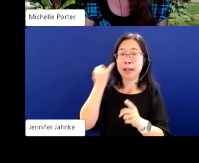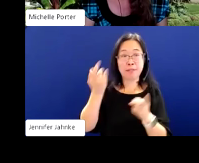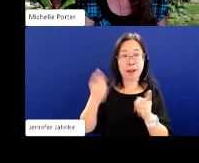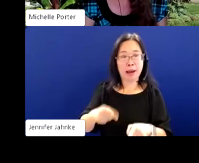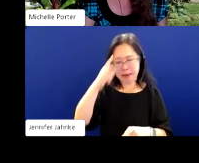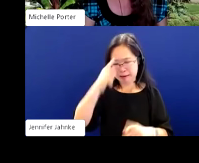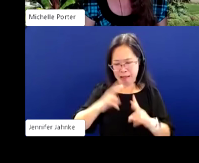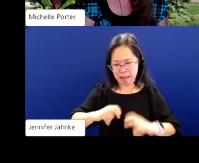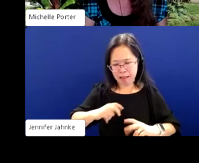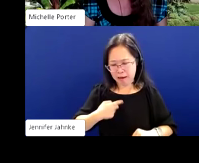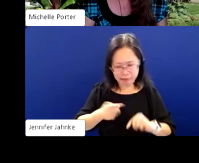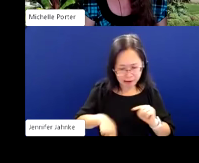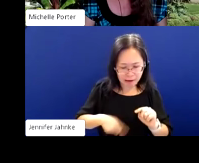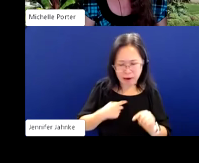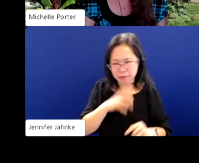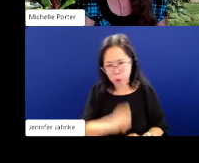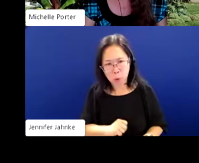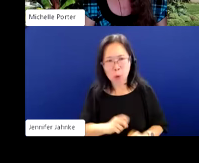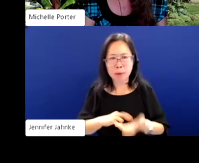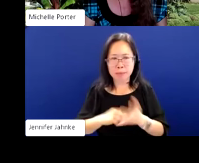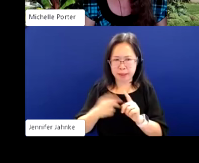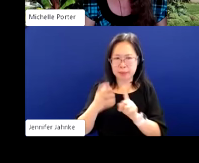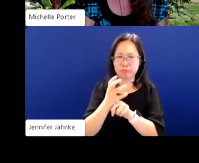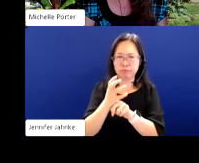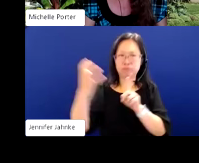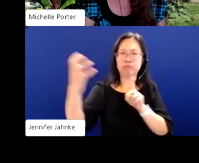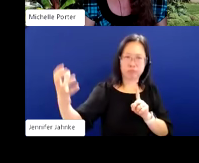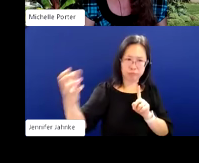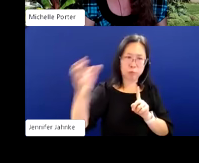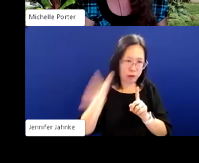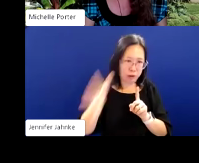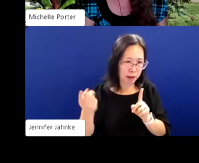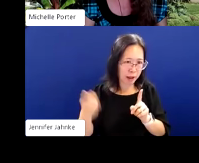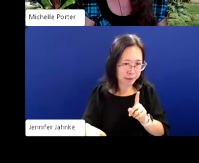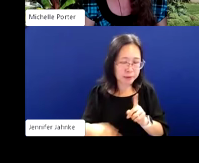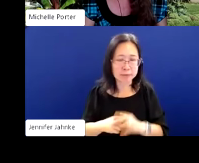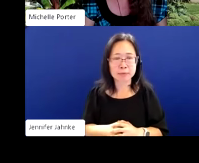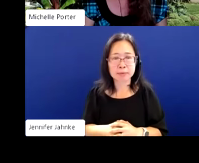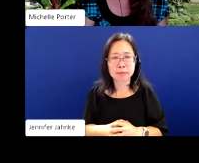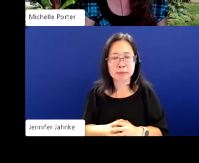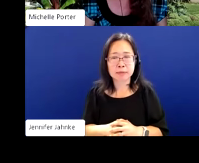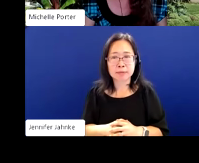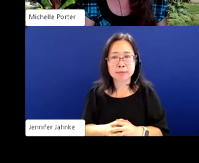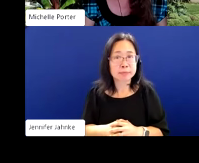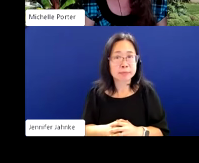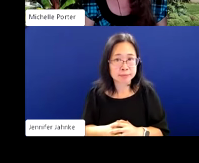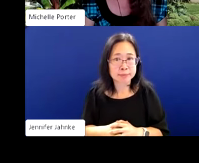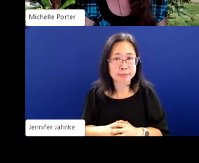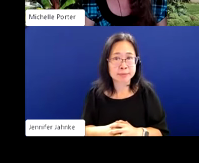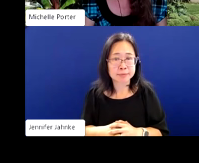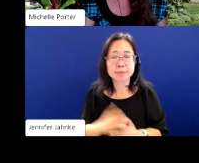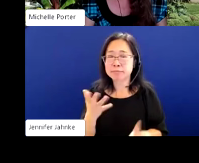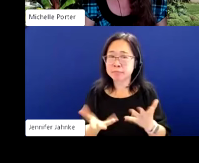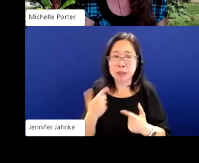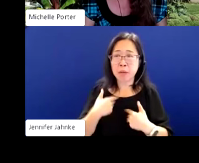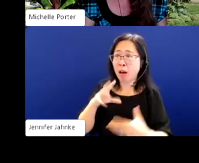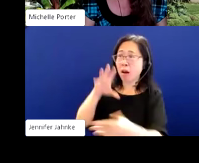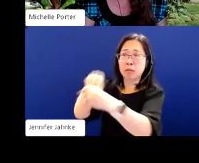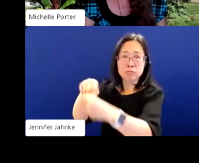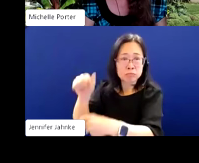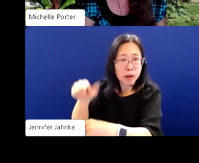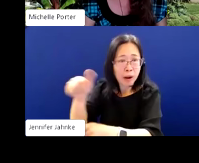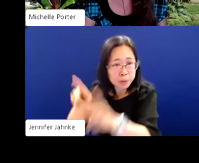to internalize some of those thinkings about aging. You might then really not want to engage with